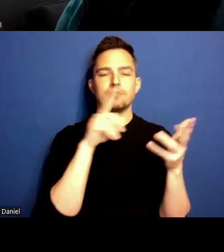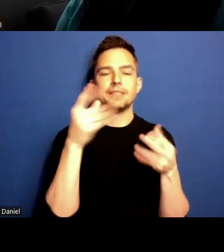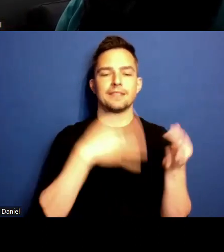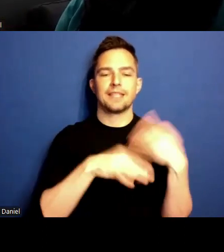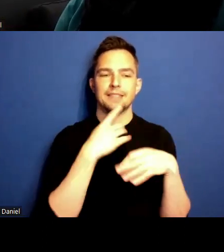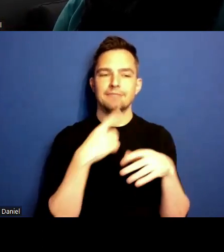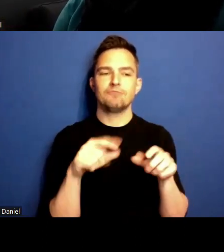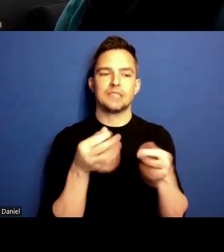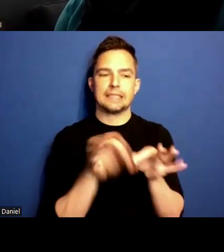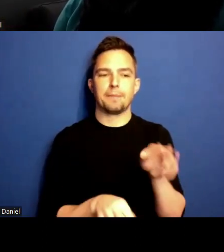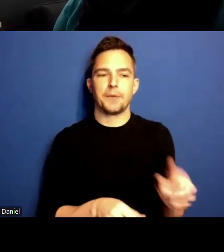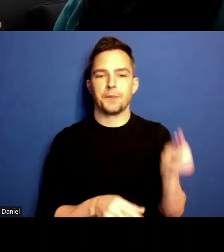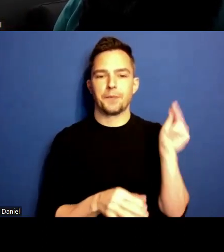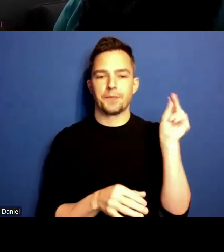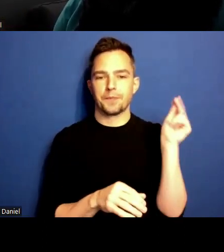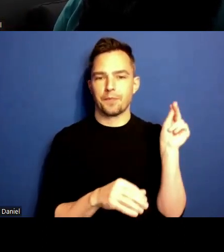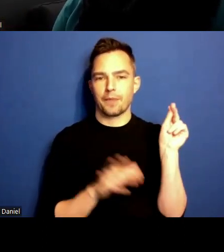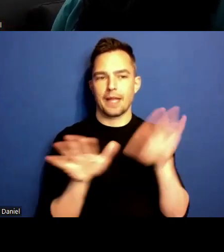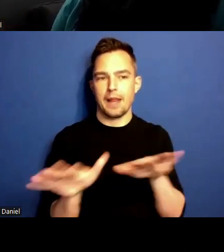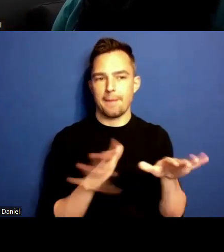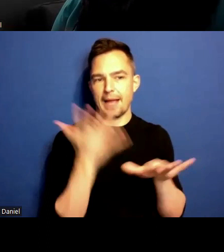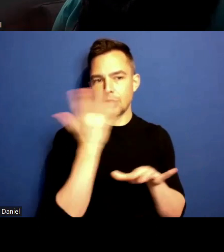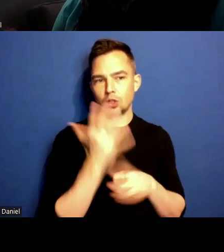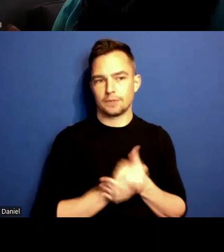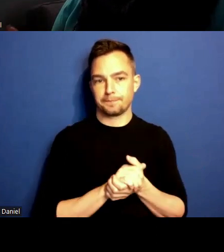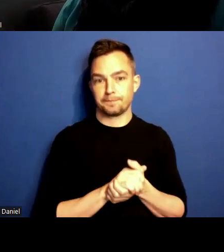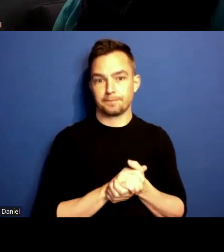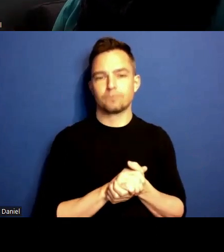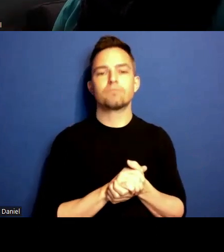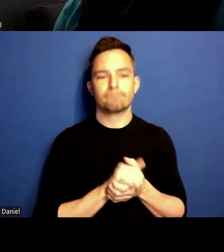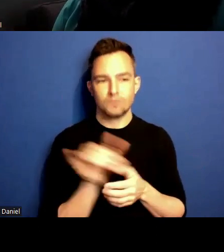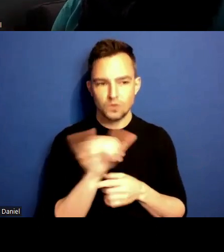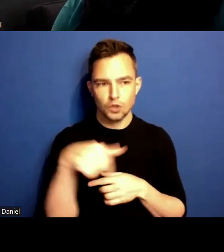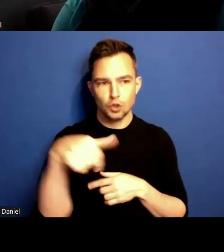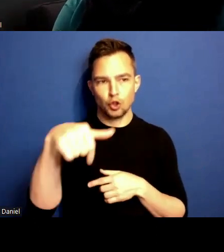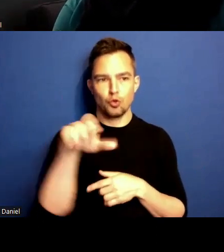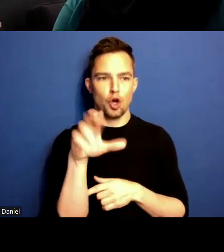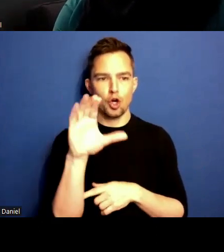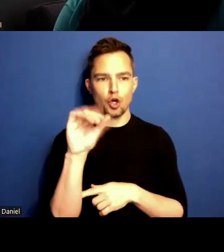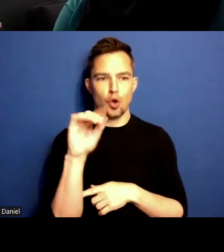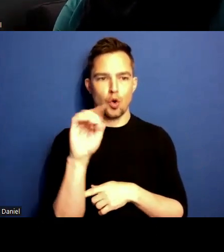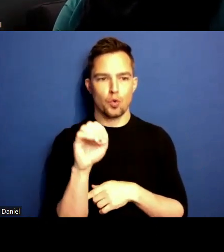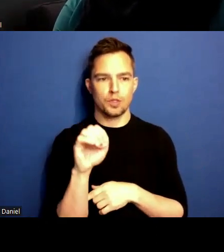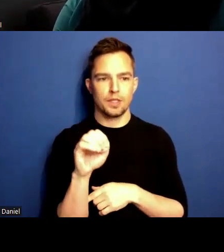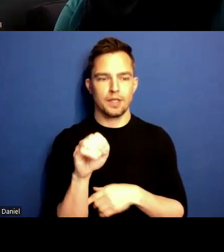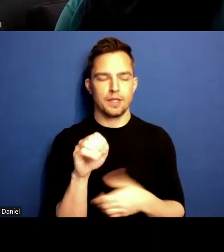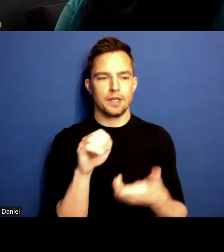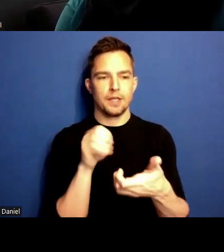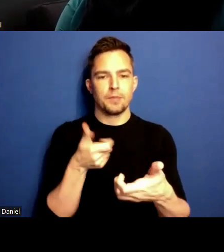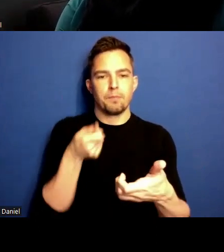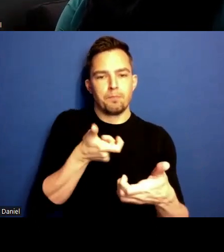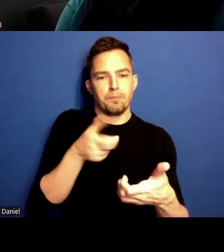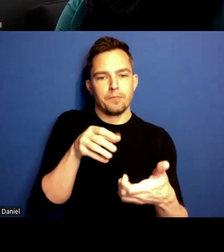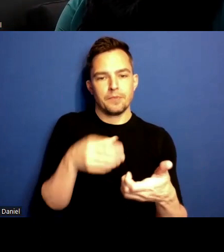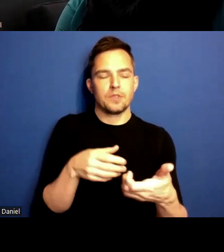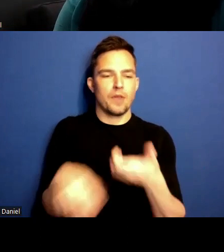of a simple laid back look to it, as well as the QR code to directly connect someone with our website so they can